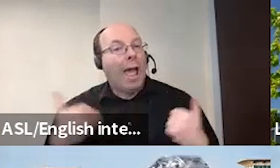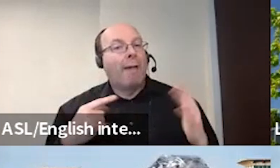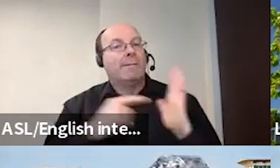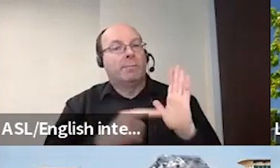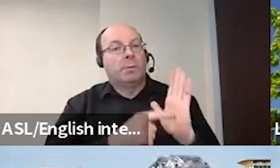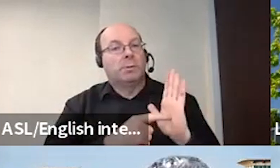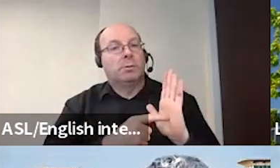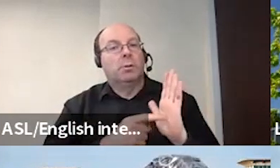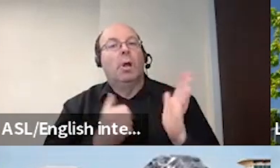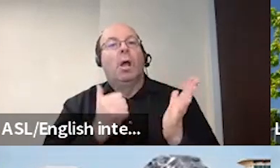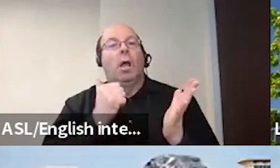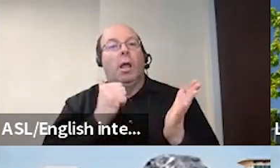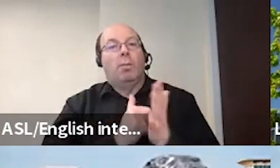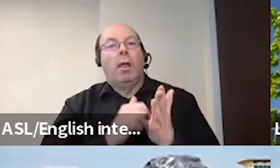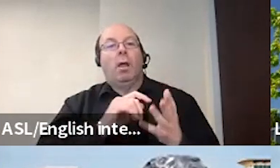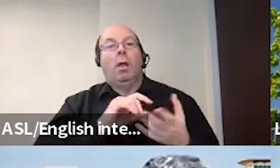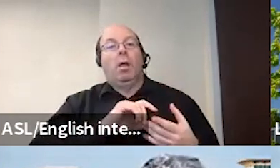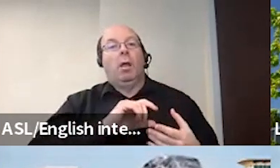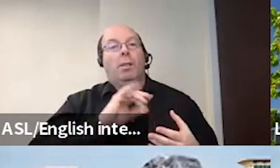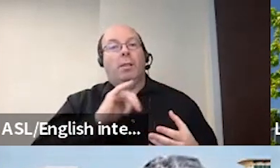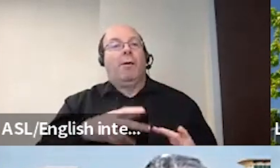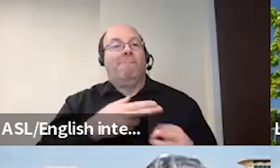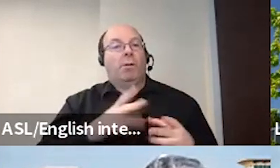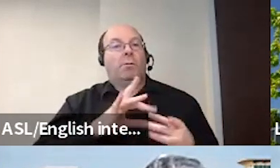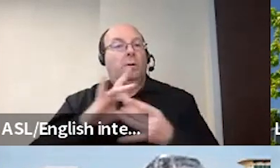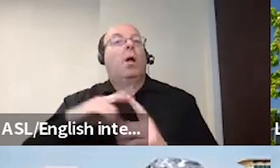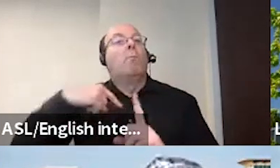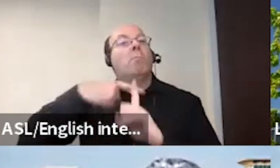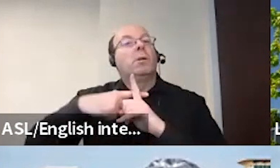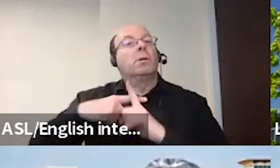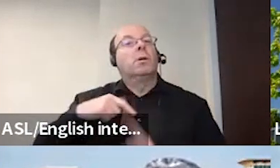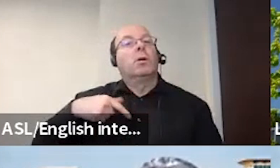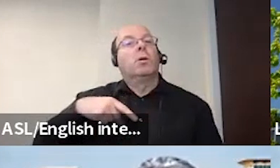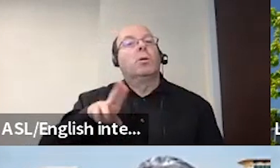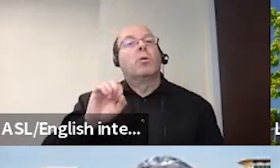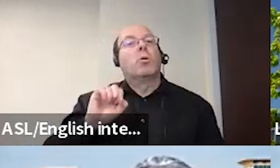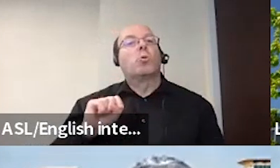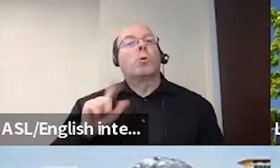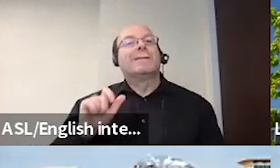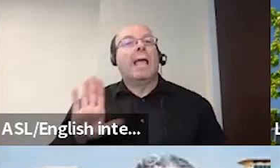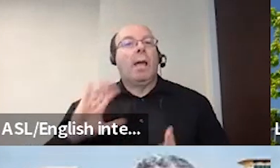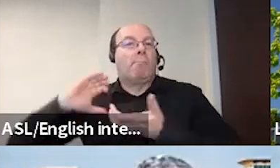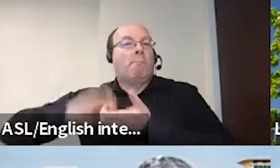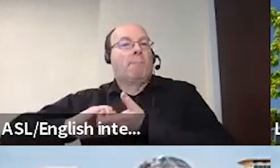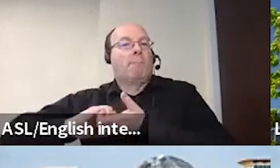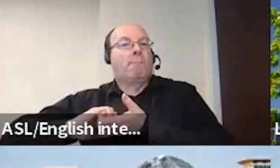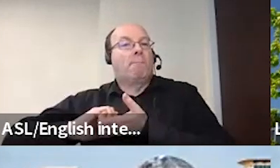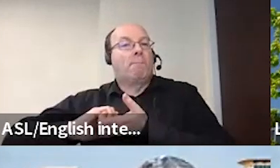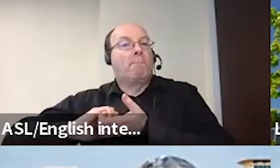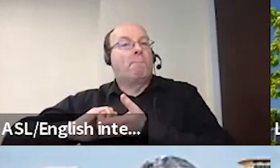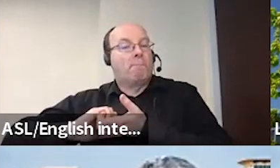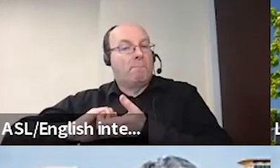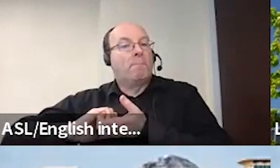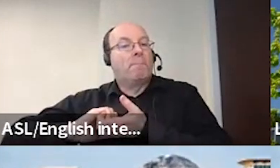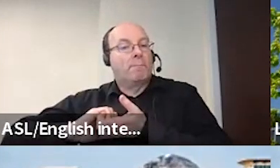that supply chain intact. We're also partnering with Quest, an outside commercial laboratory, for both.